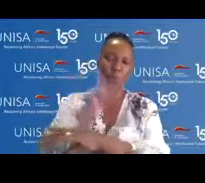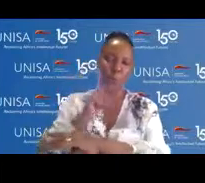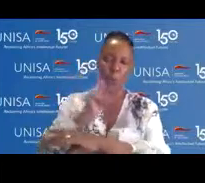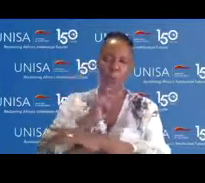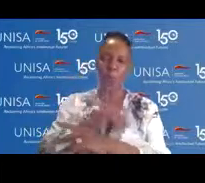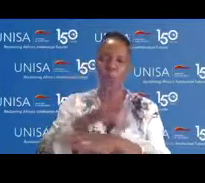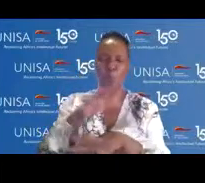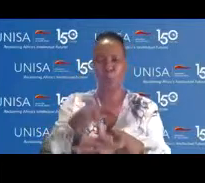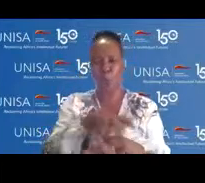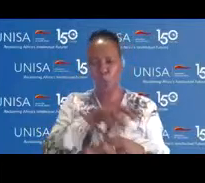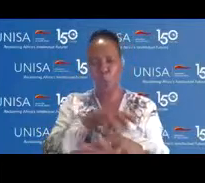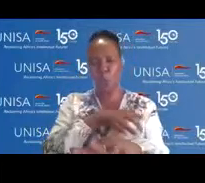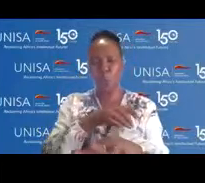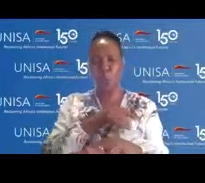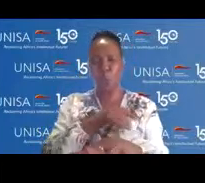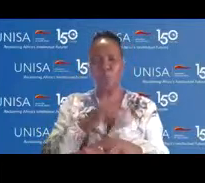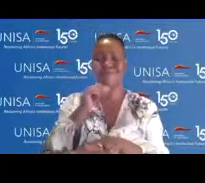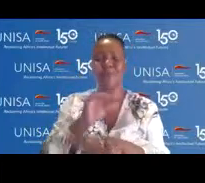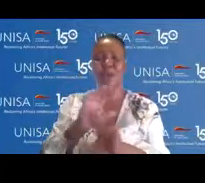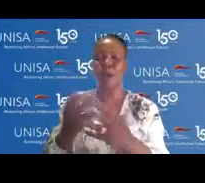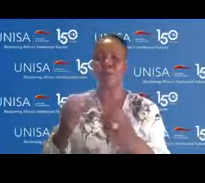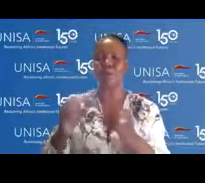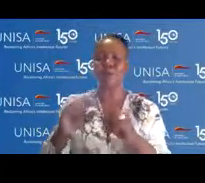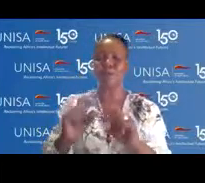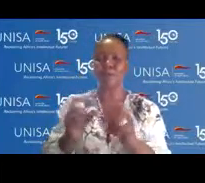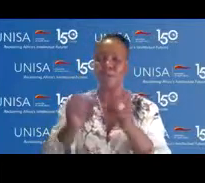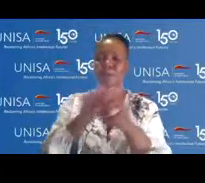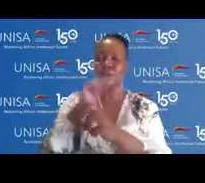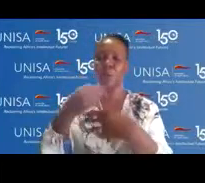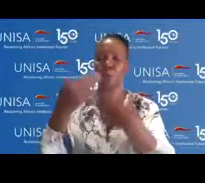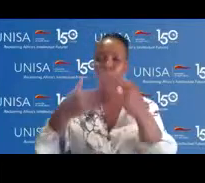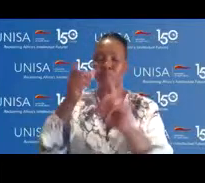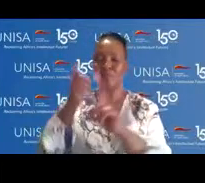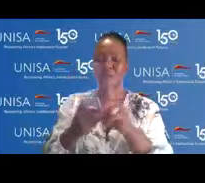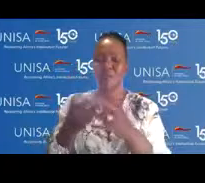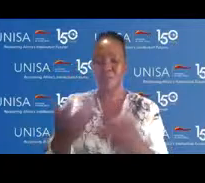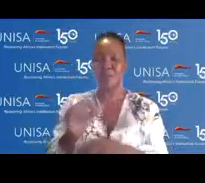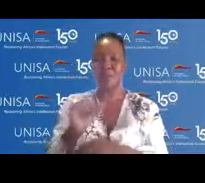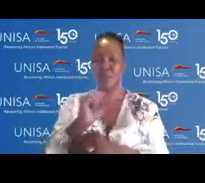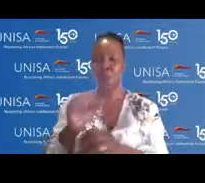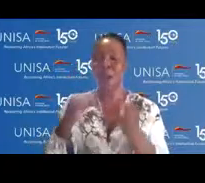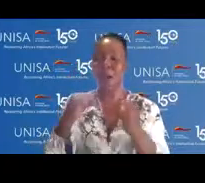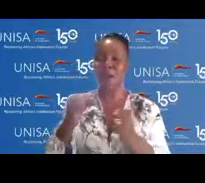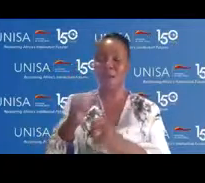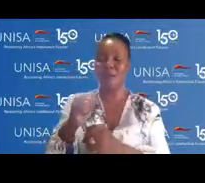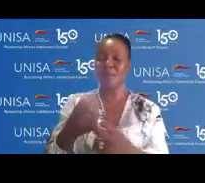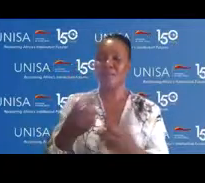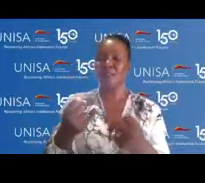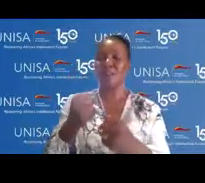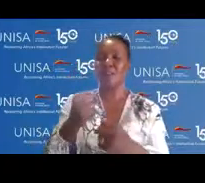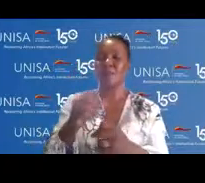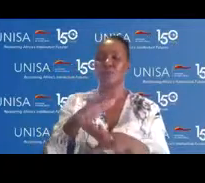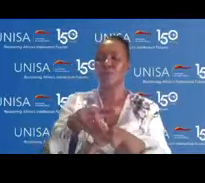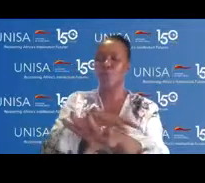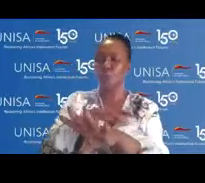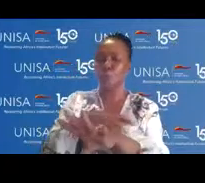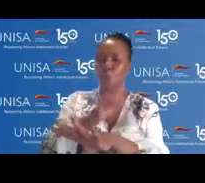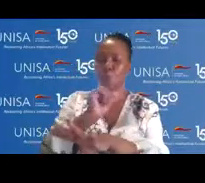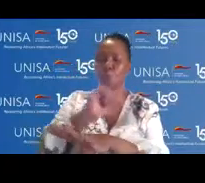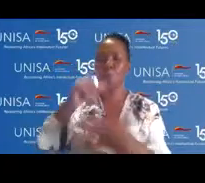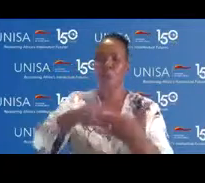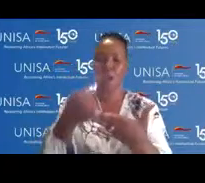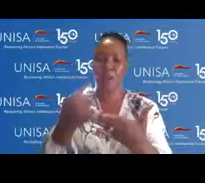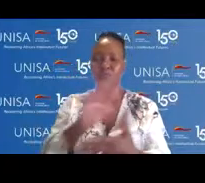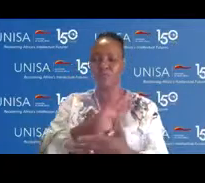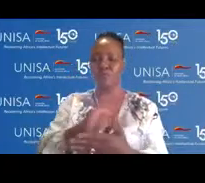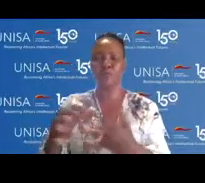fast your processor is, if your hard drive is that old technology, it's going to slow down your laptop. So don't even bother with